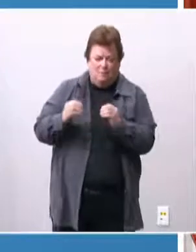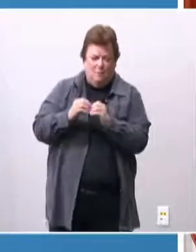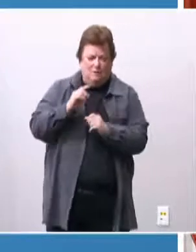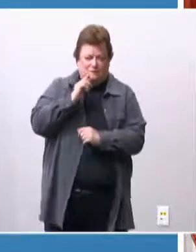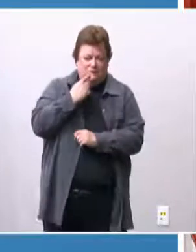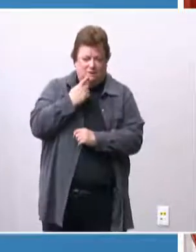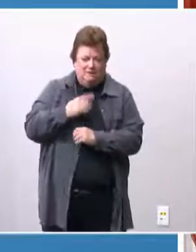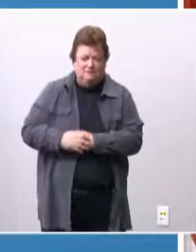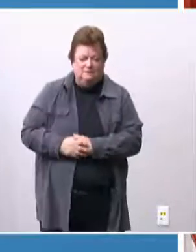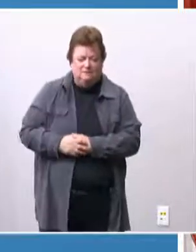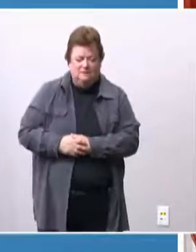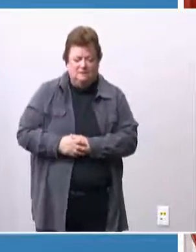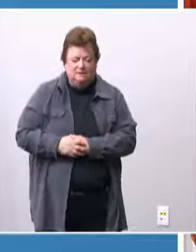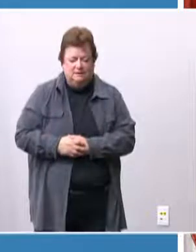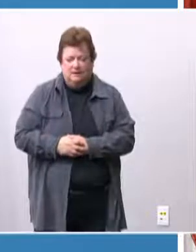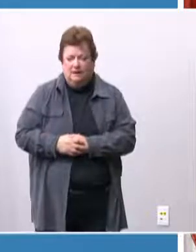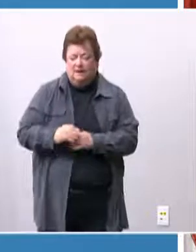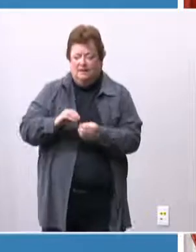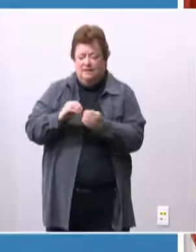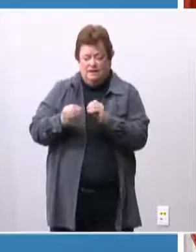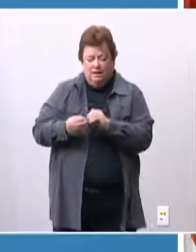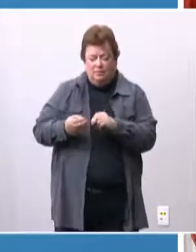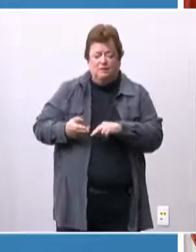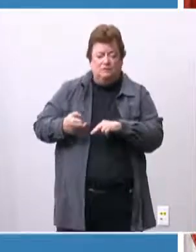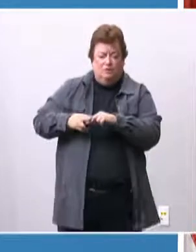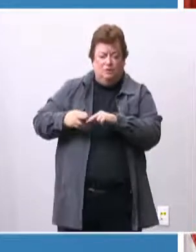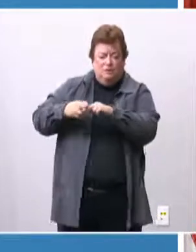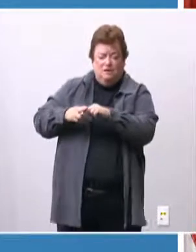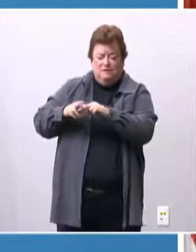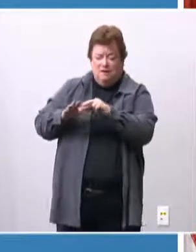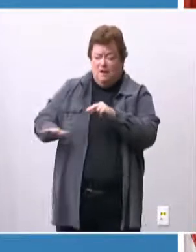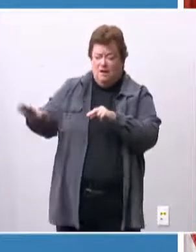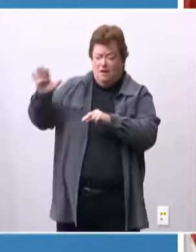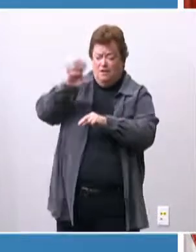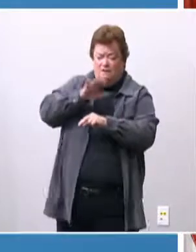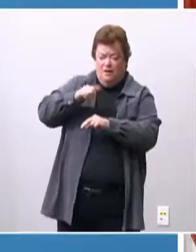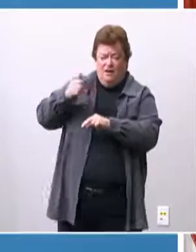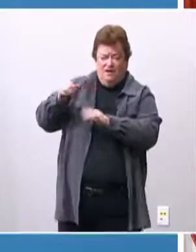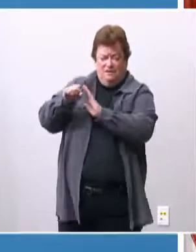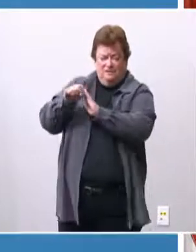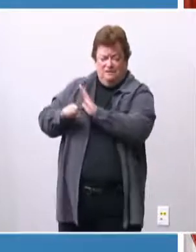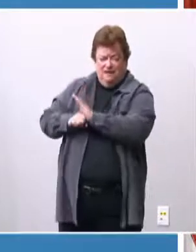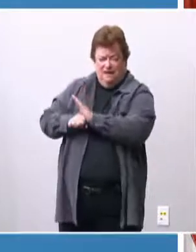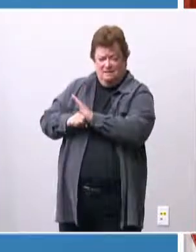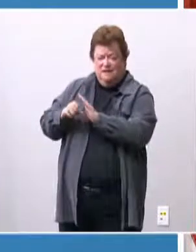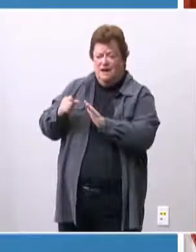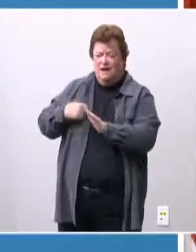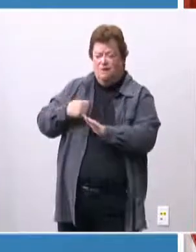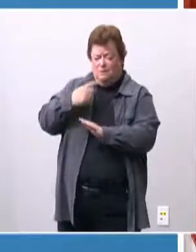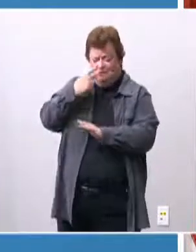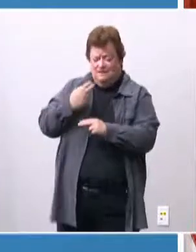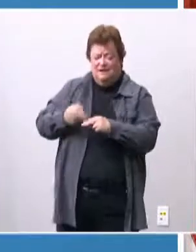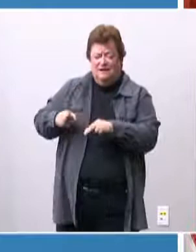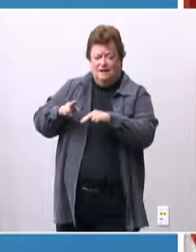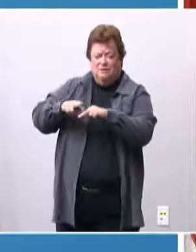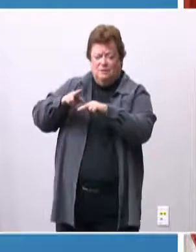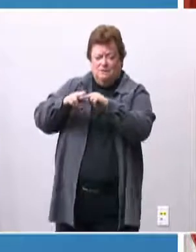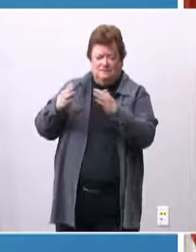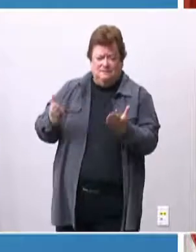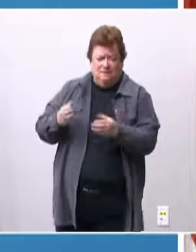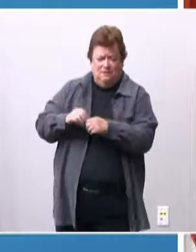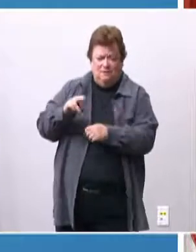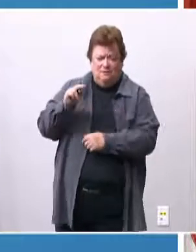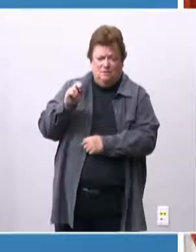serious. Cases keep increasing in many surrounding states, and we continue to see increases across